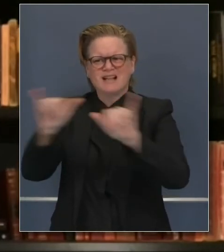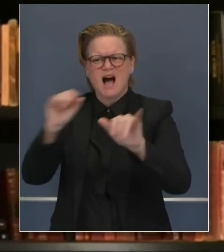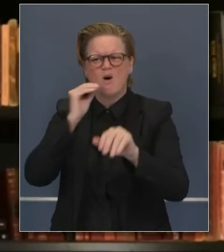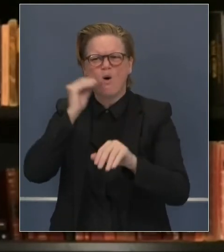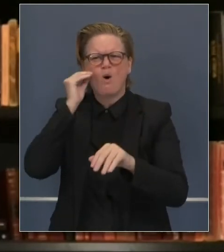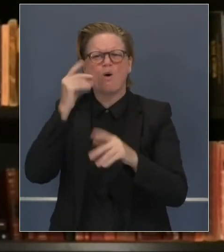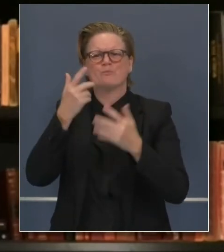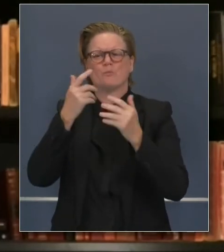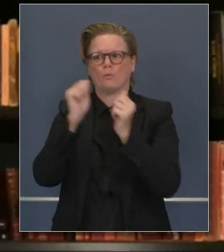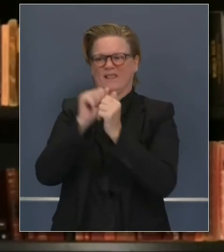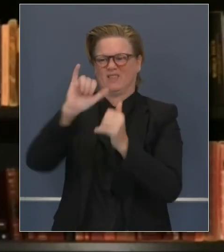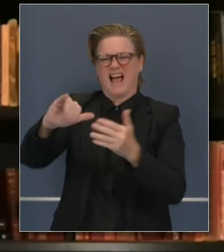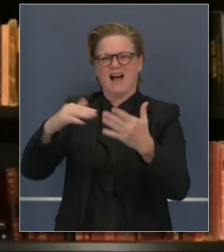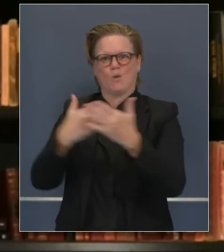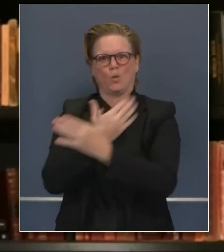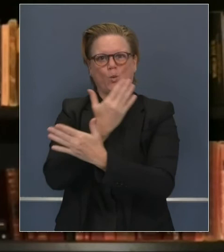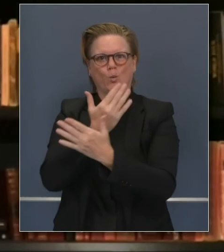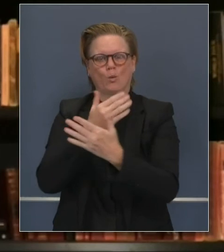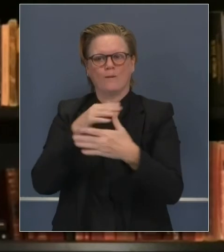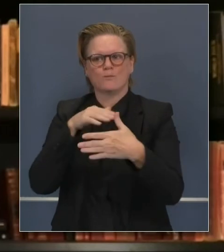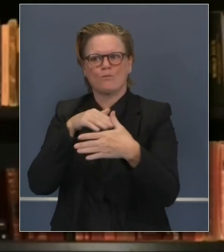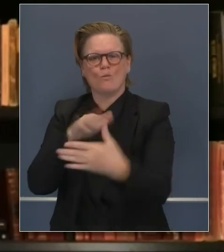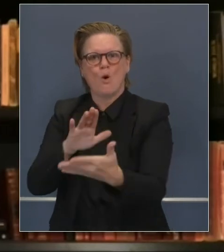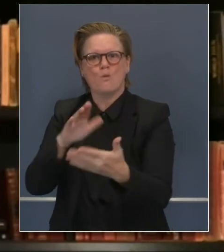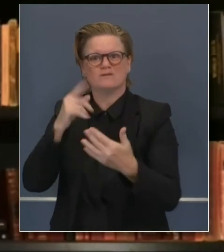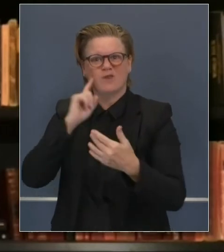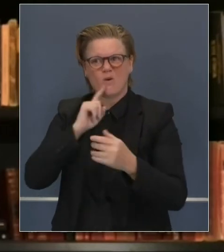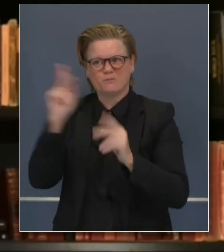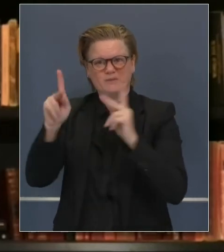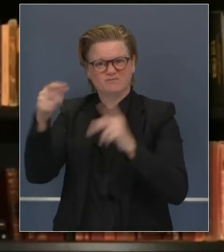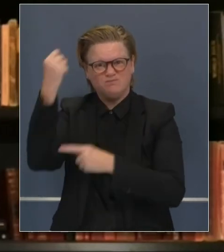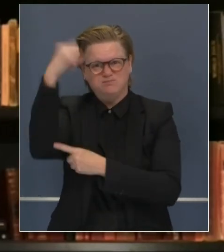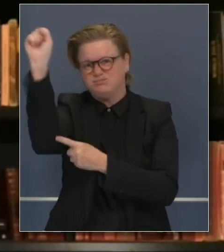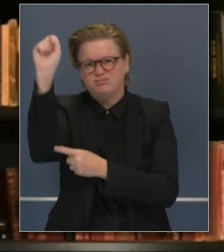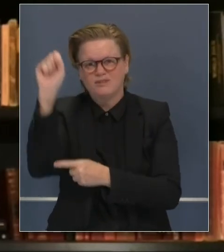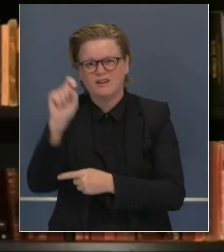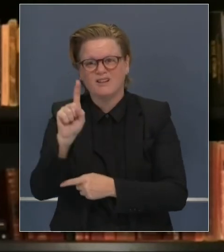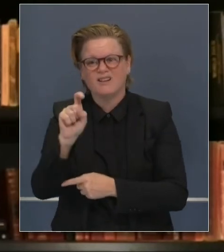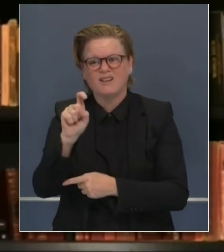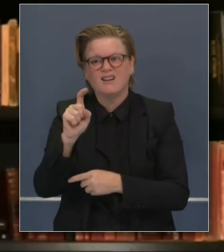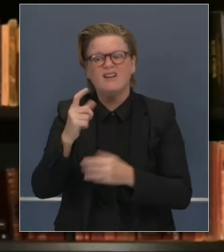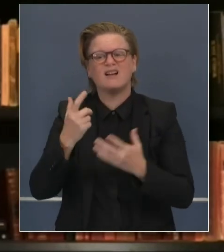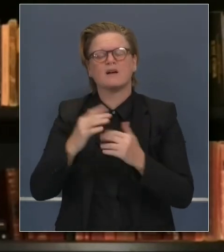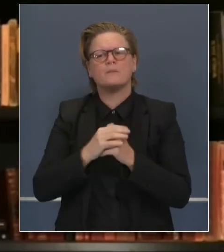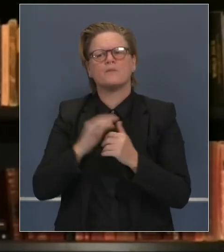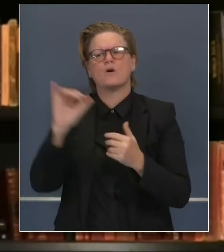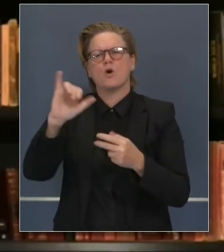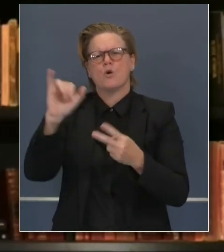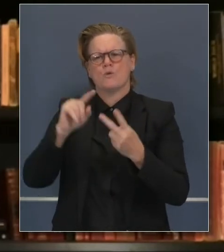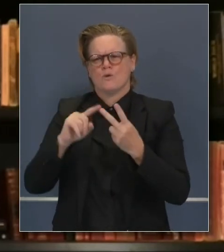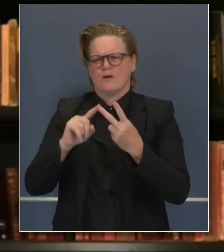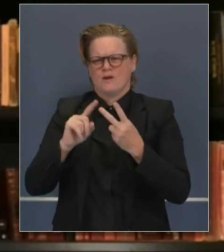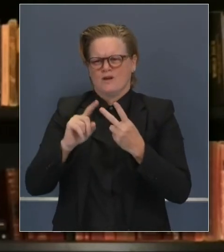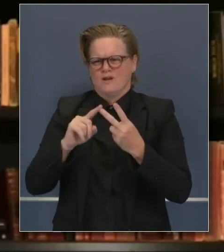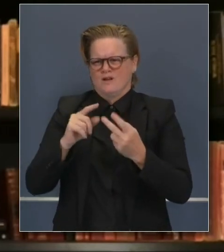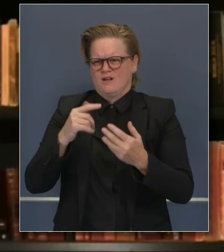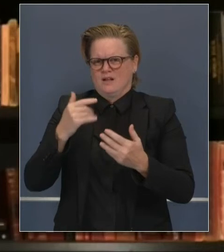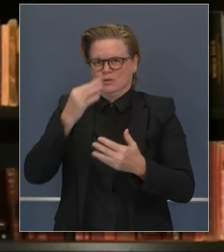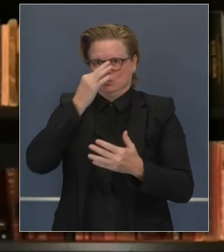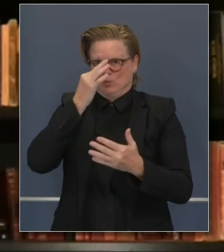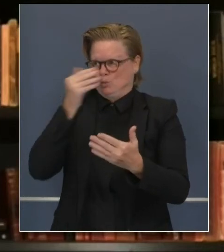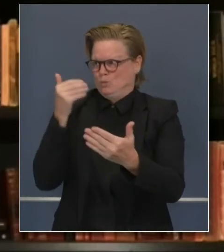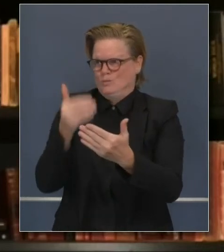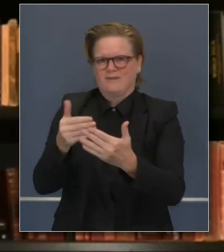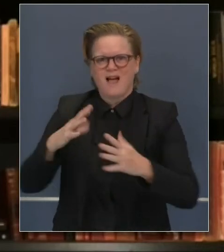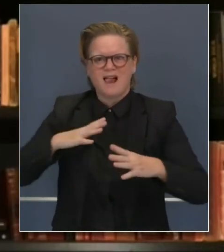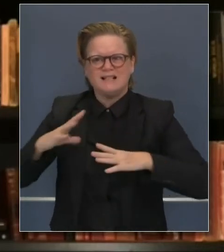will defy orders? And also, we're just 3 weeks away from holidays. What does this mean for travelers planning